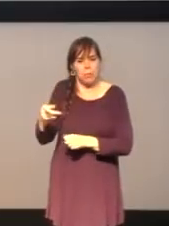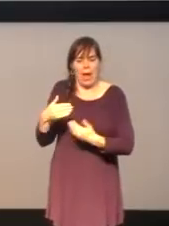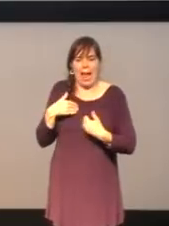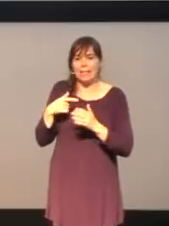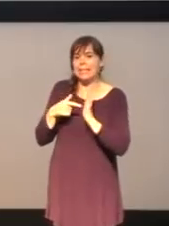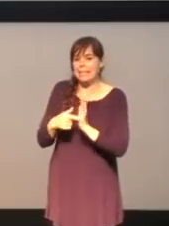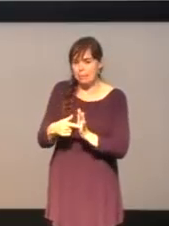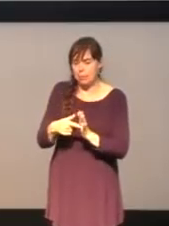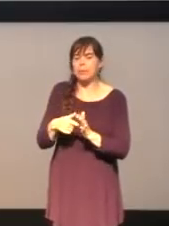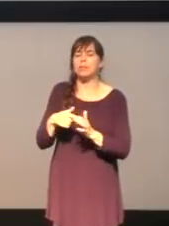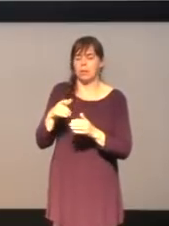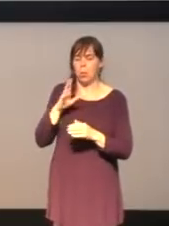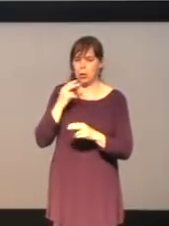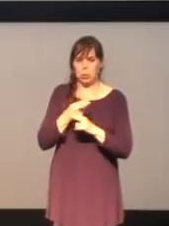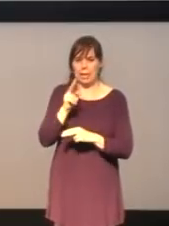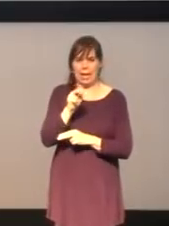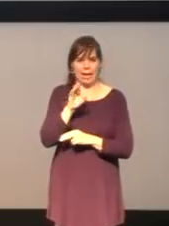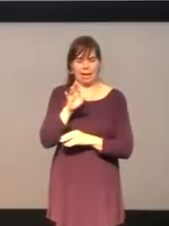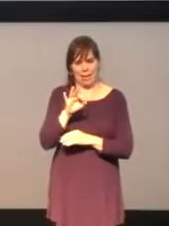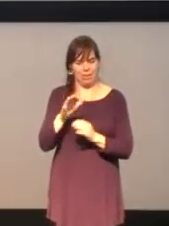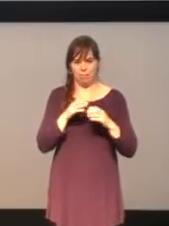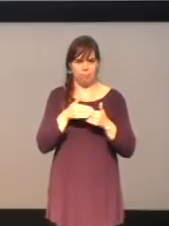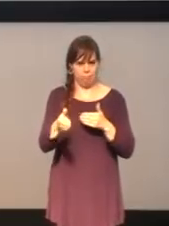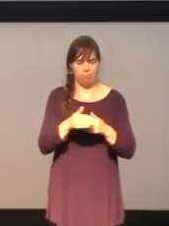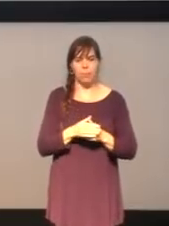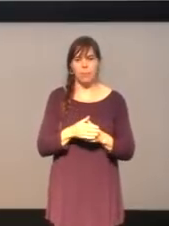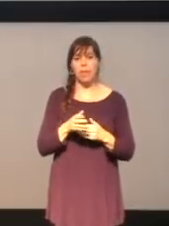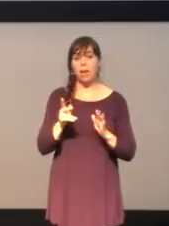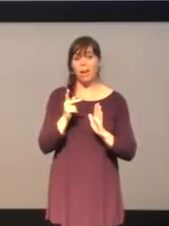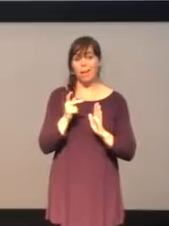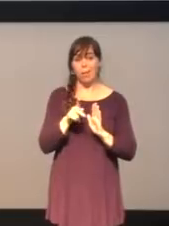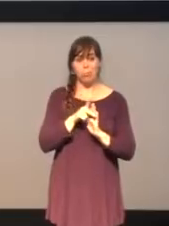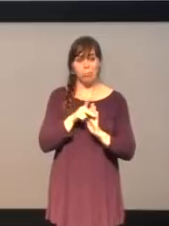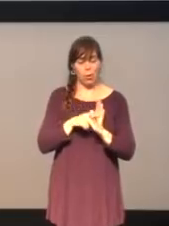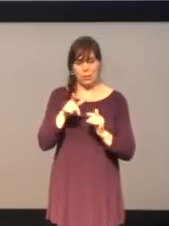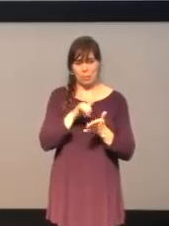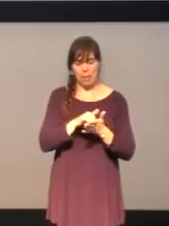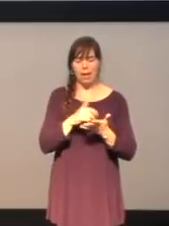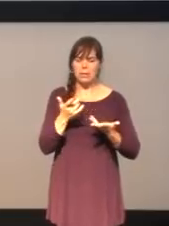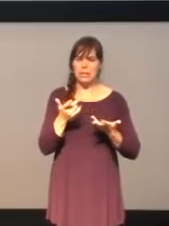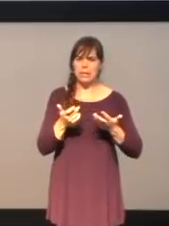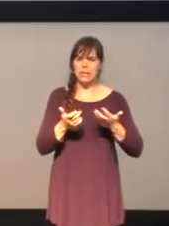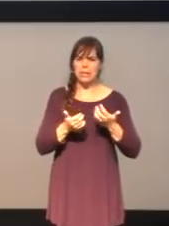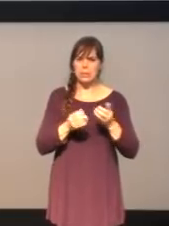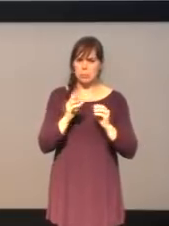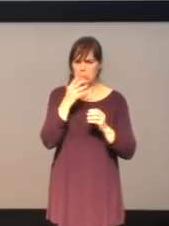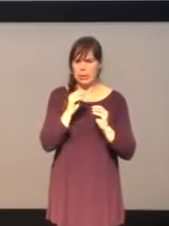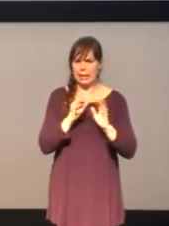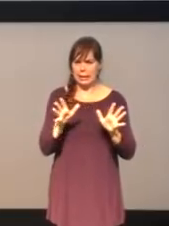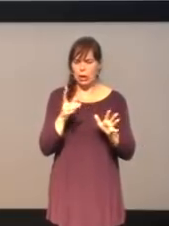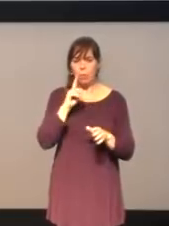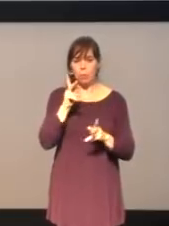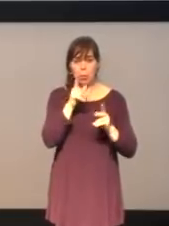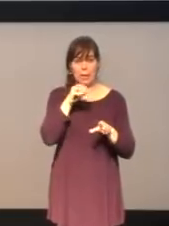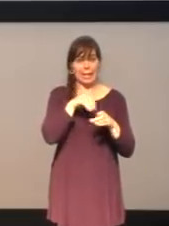symptoms. And the protocols around that are pretty clear in most cases for the inpatient